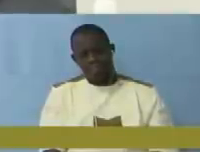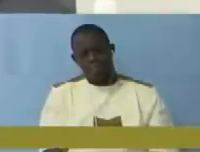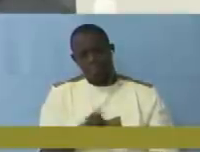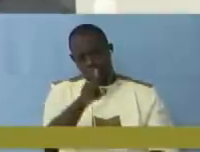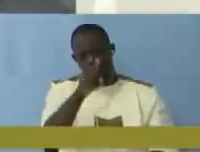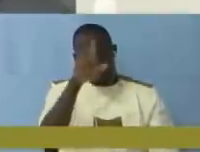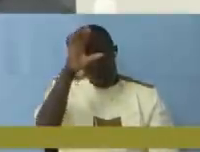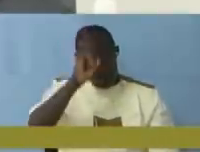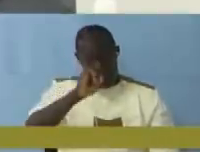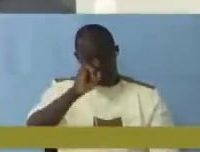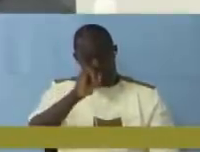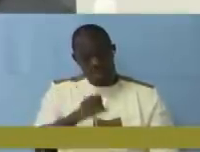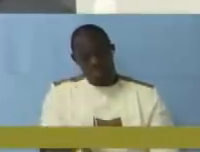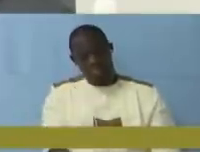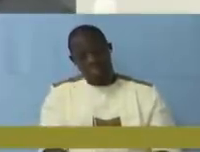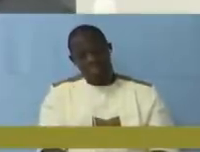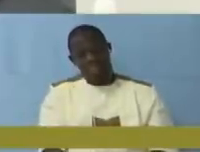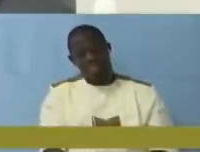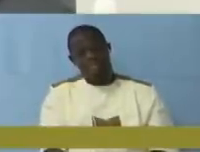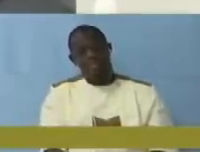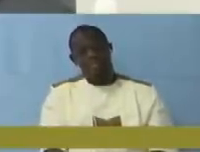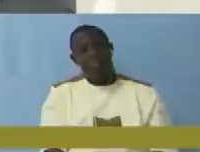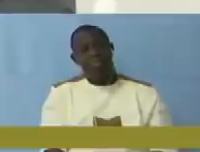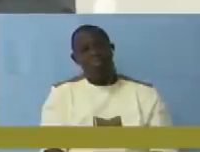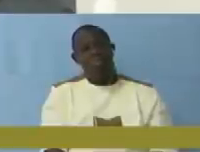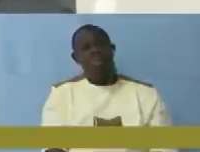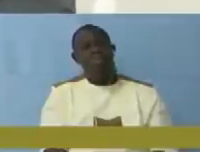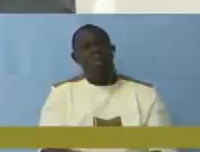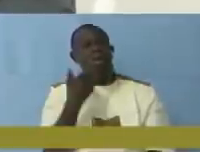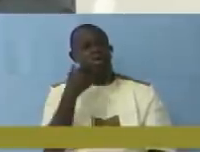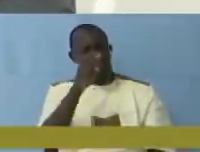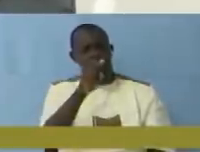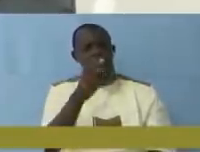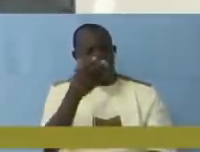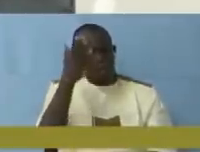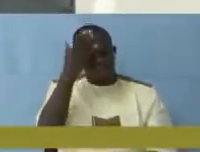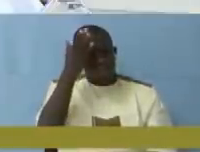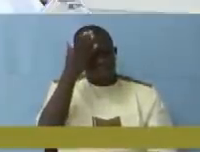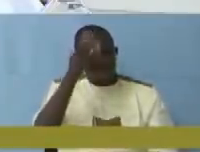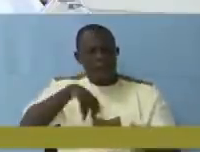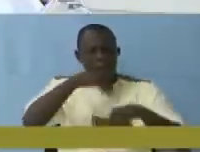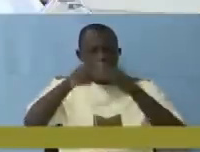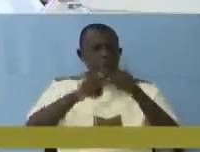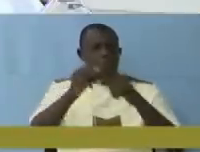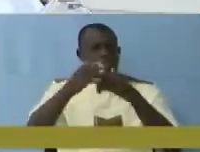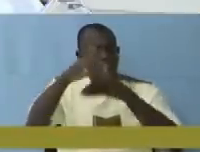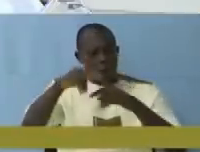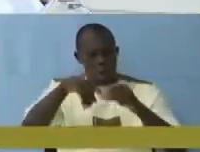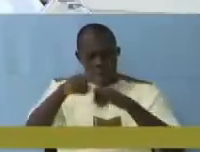Understand? Did you have first-hand knowledge